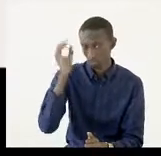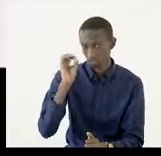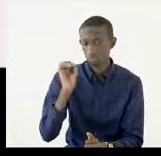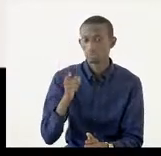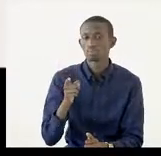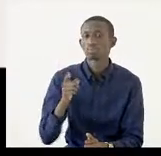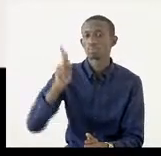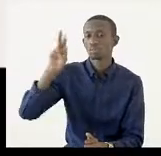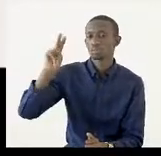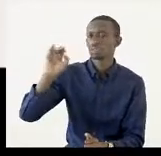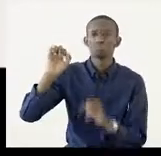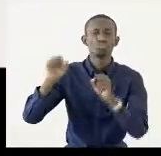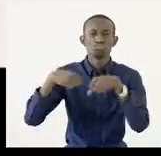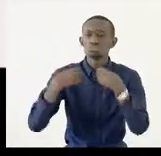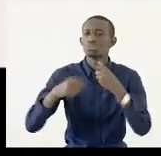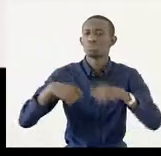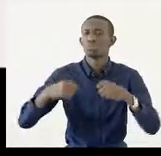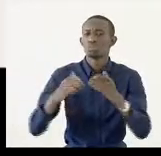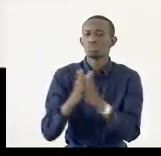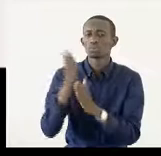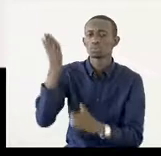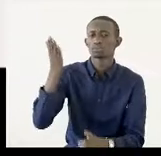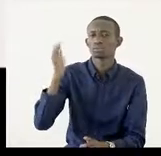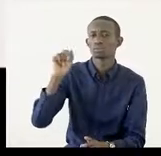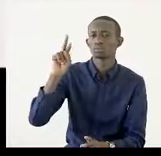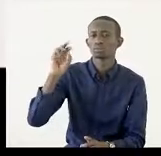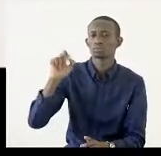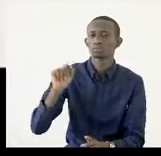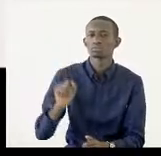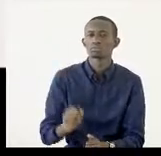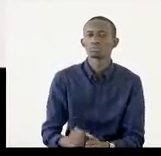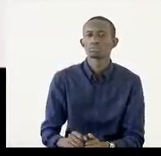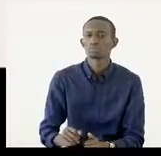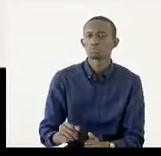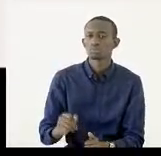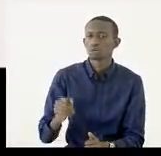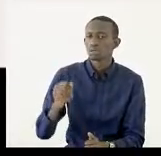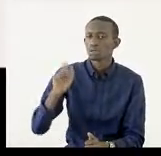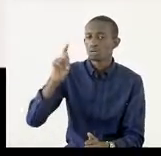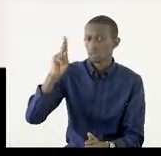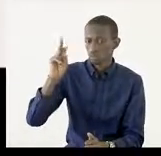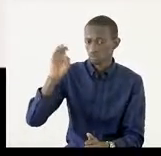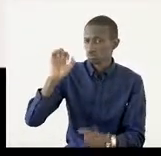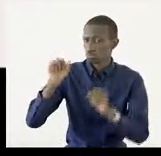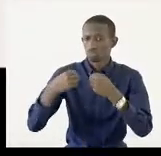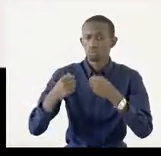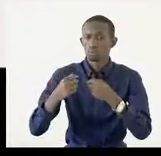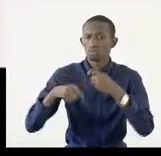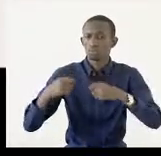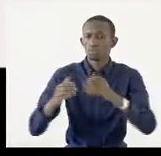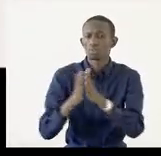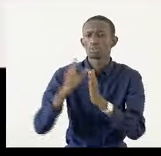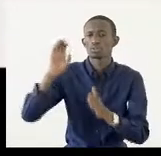not react with this fairing solution. Aromatic aldehydes do not react with